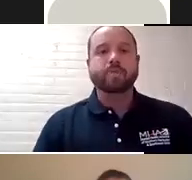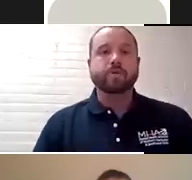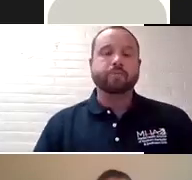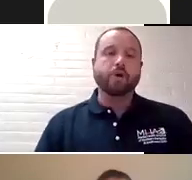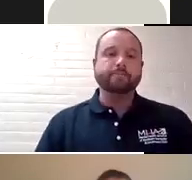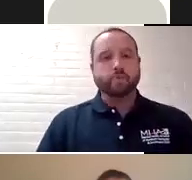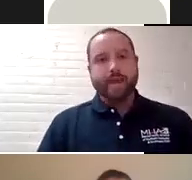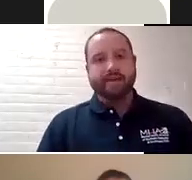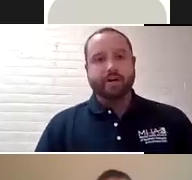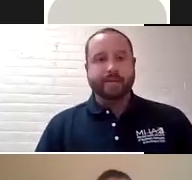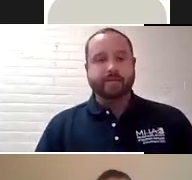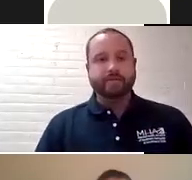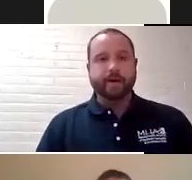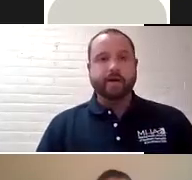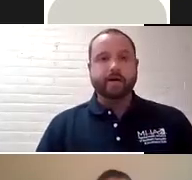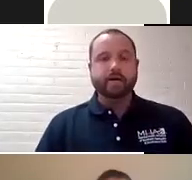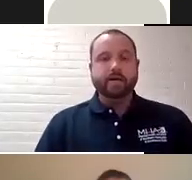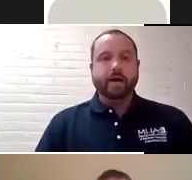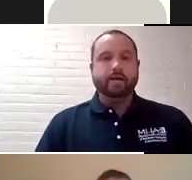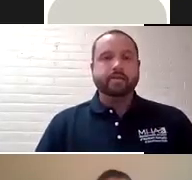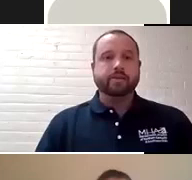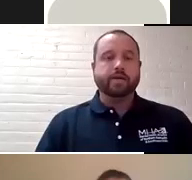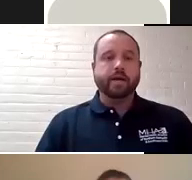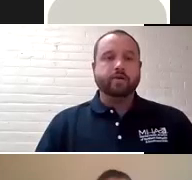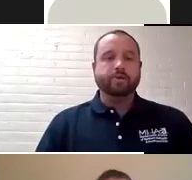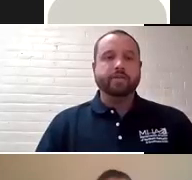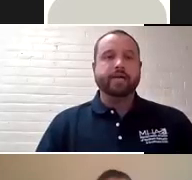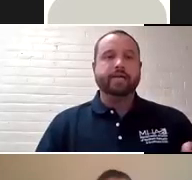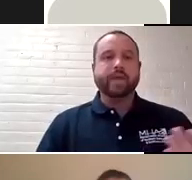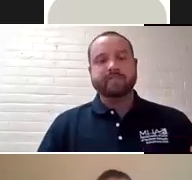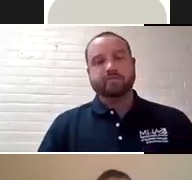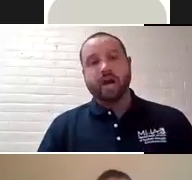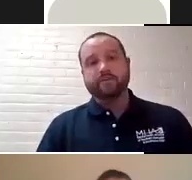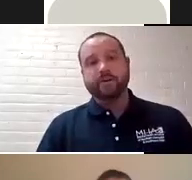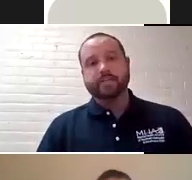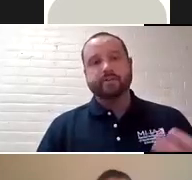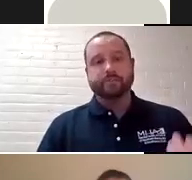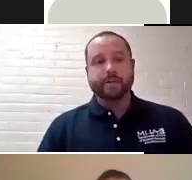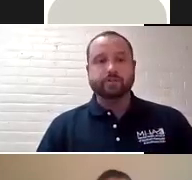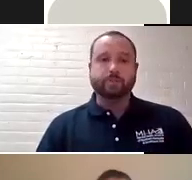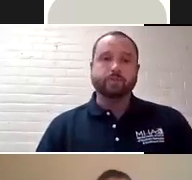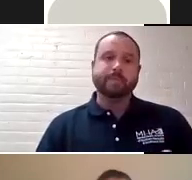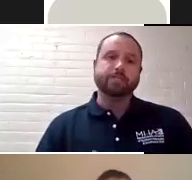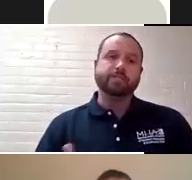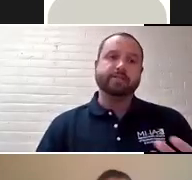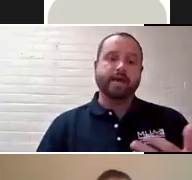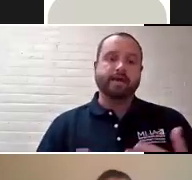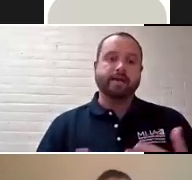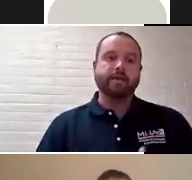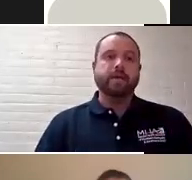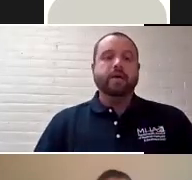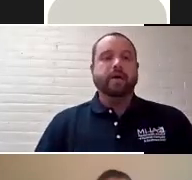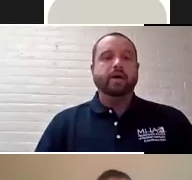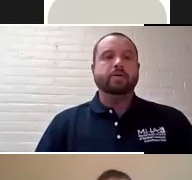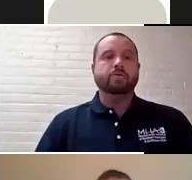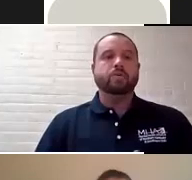One of the programs that we have here at Mental Health America in Northern Kentucky is we have a recovery center for peer support specialists,